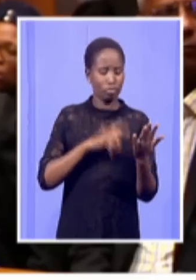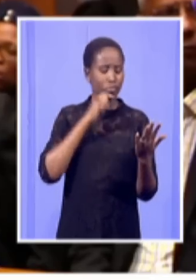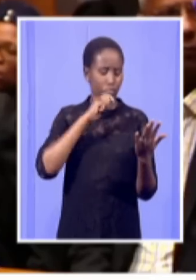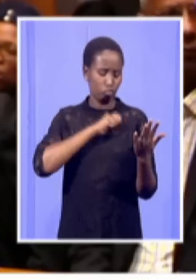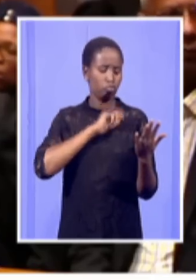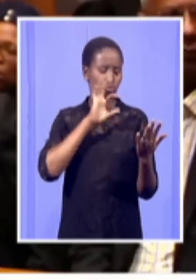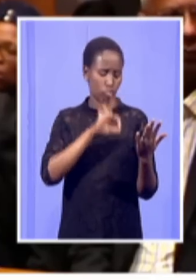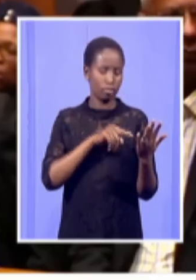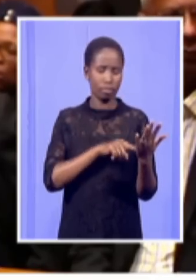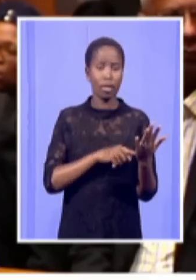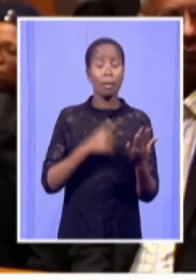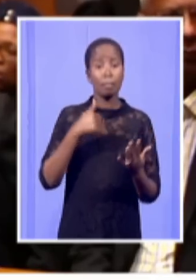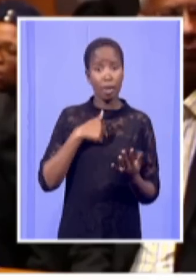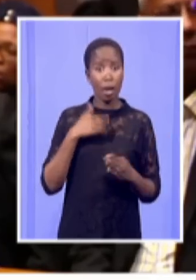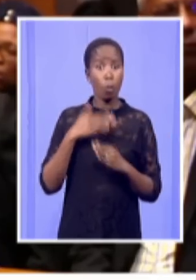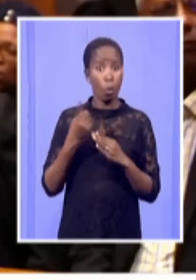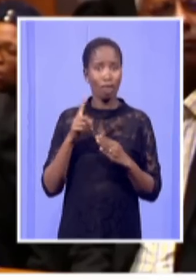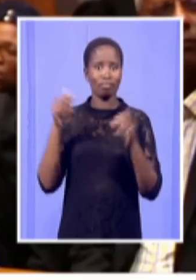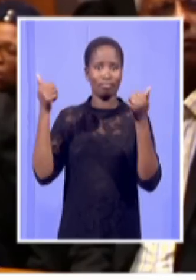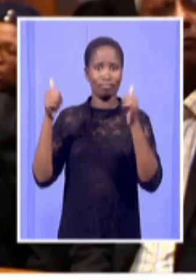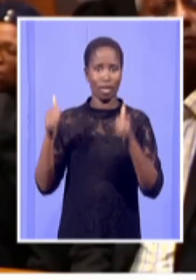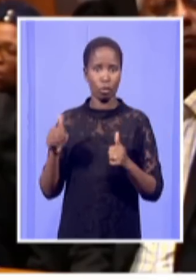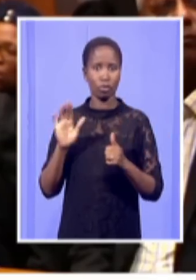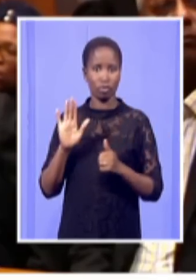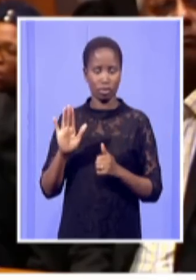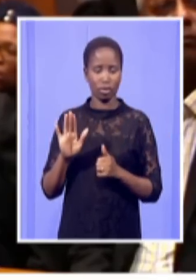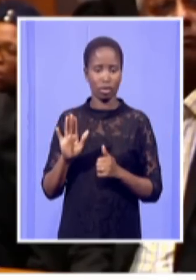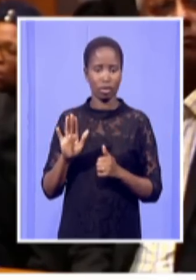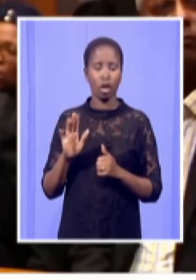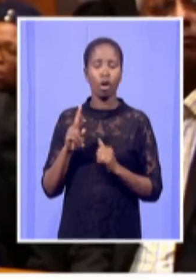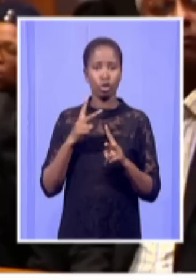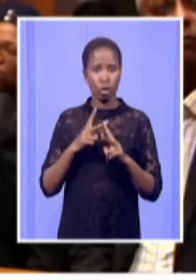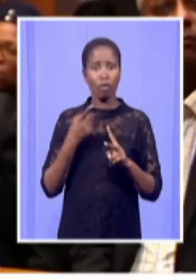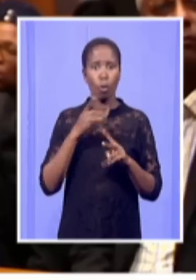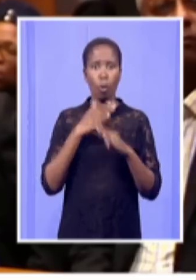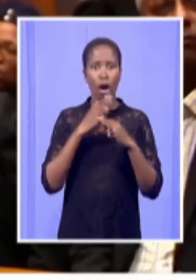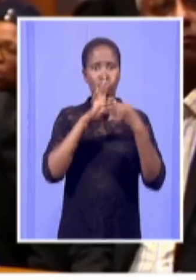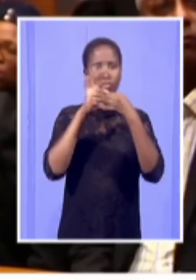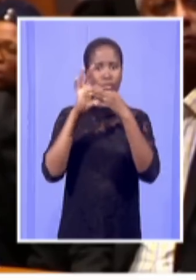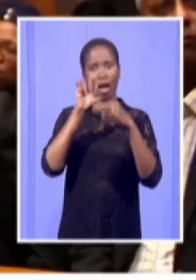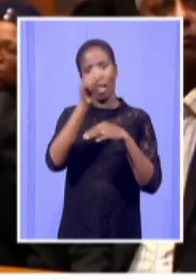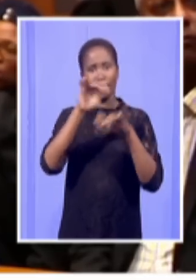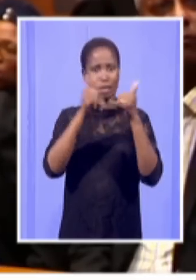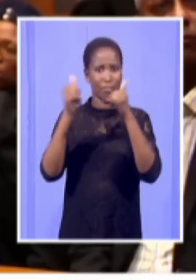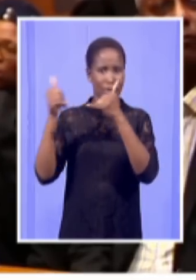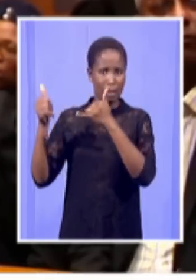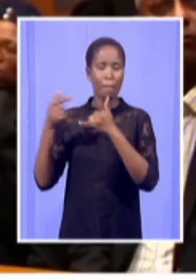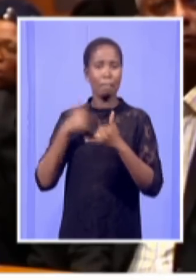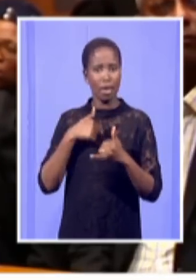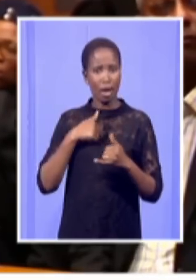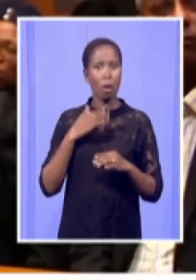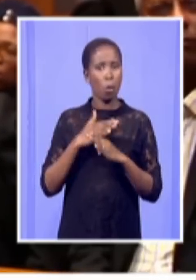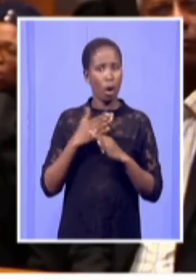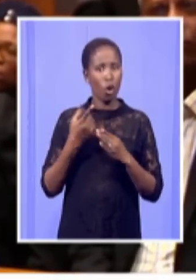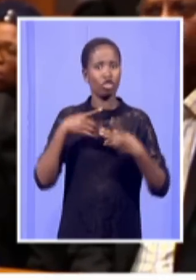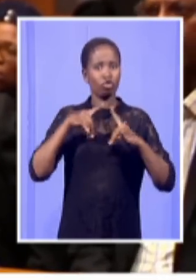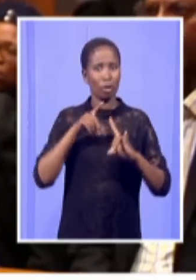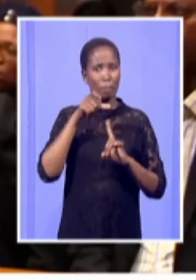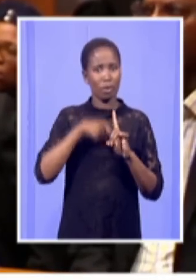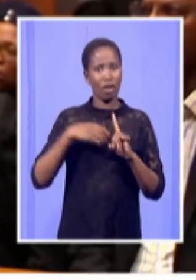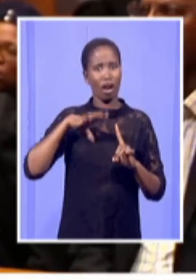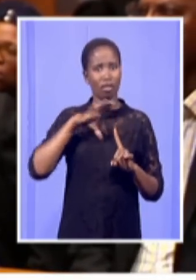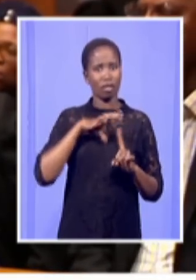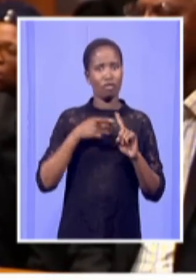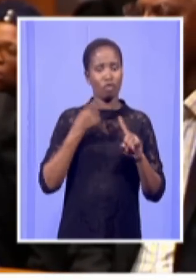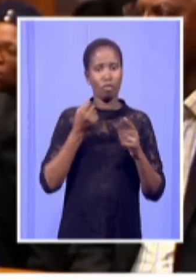chartered accountant by profession and a director of several companies. I had previously served as the chairperson of the Council of the University